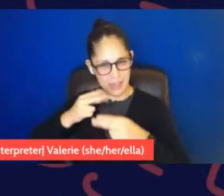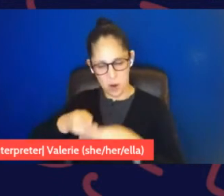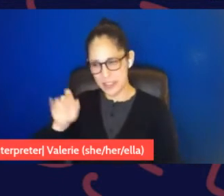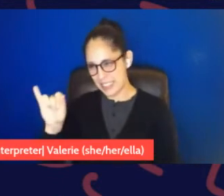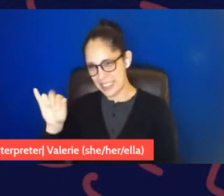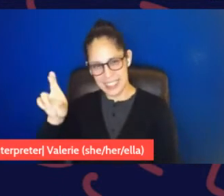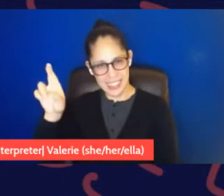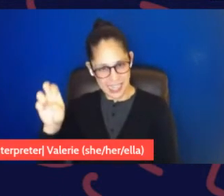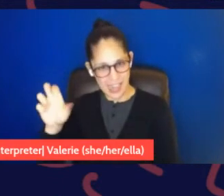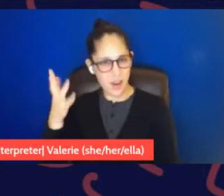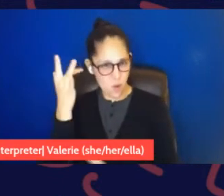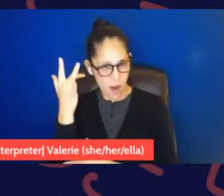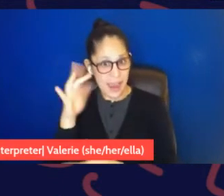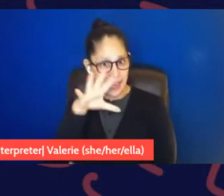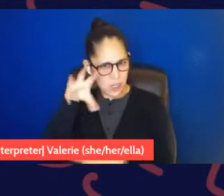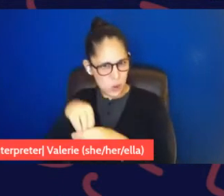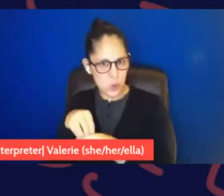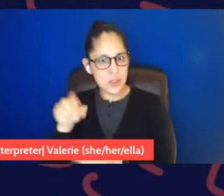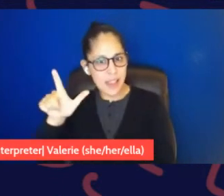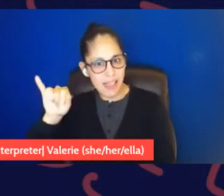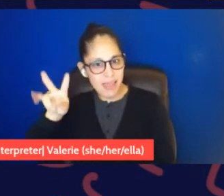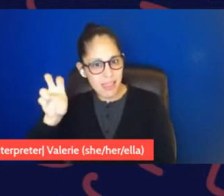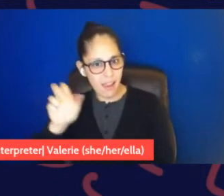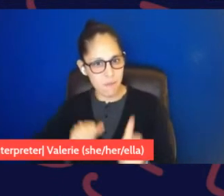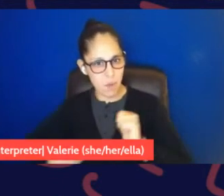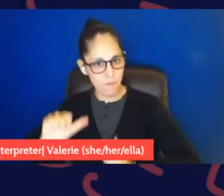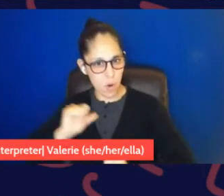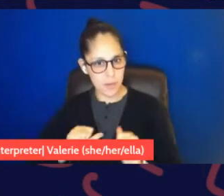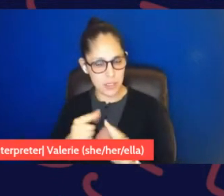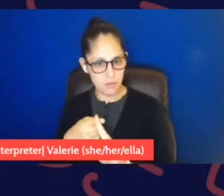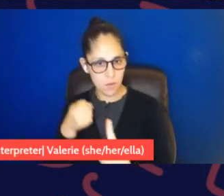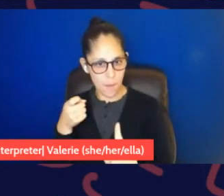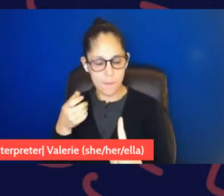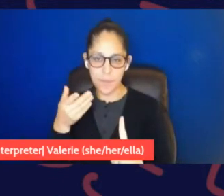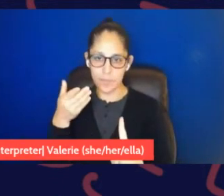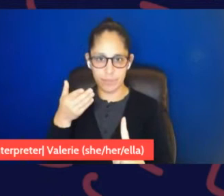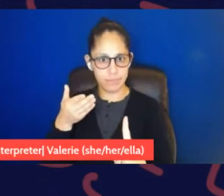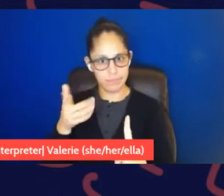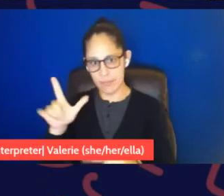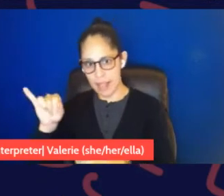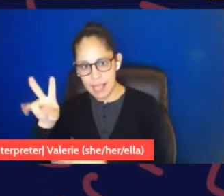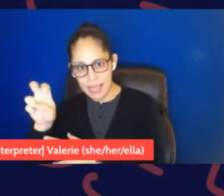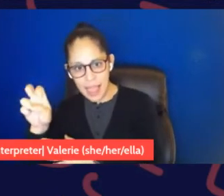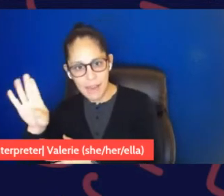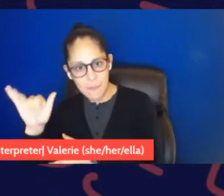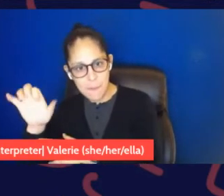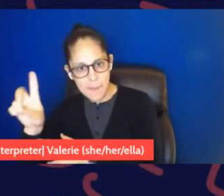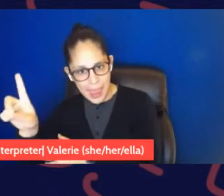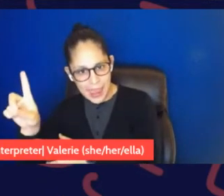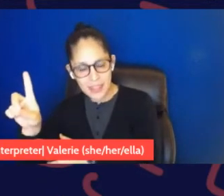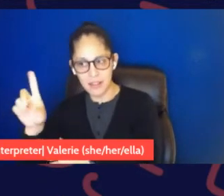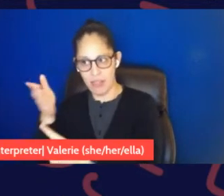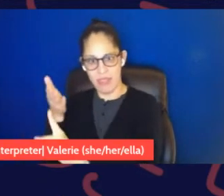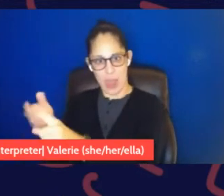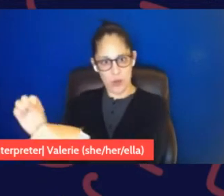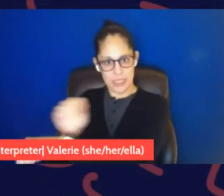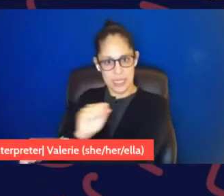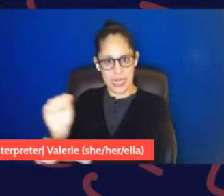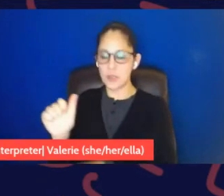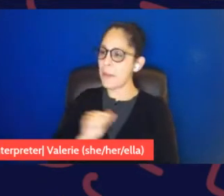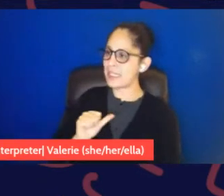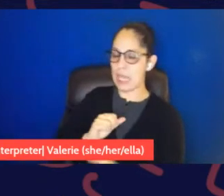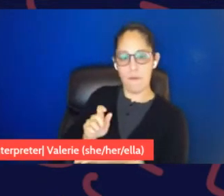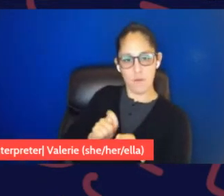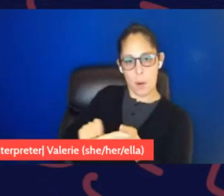because it includes live performance by a live band on stage, and I was the composer of the music